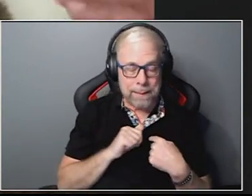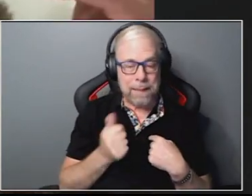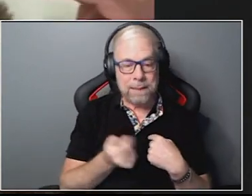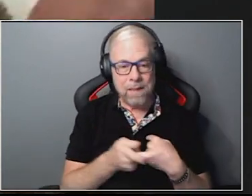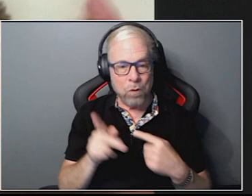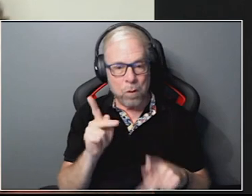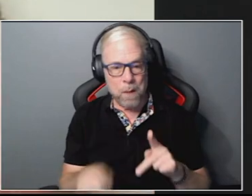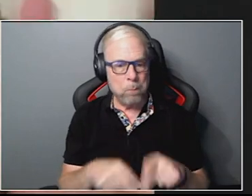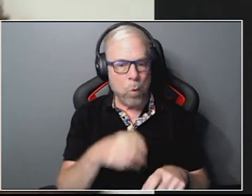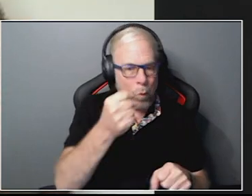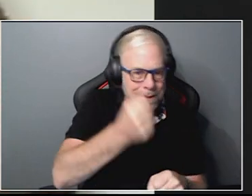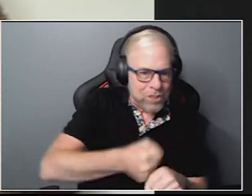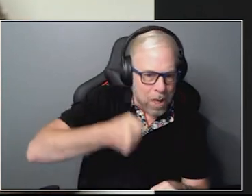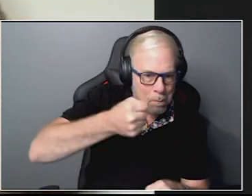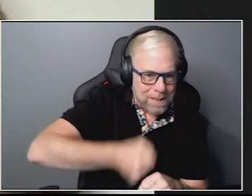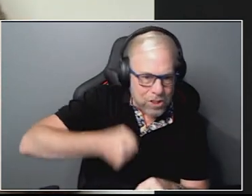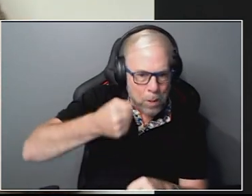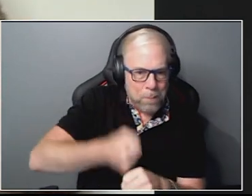ice, and we